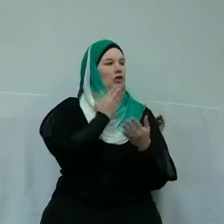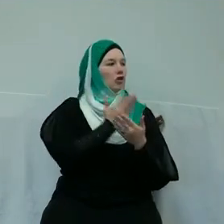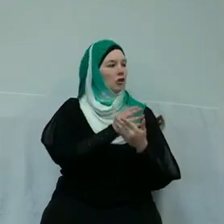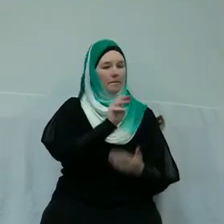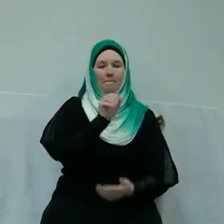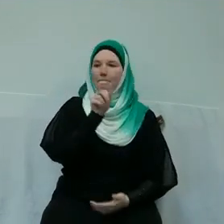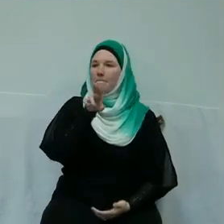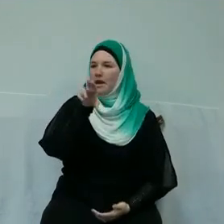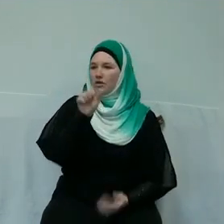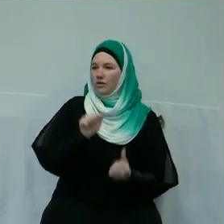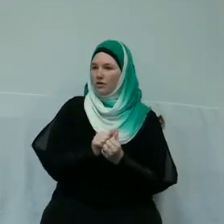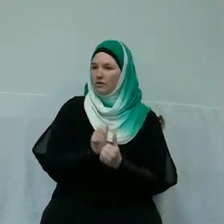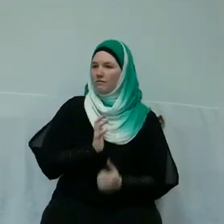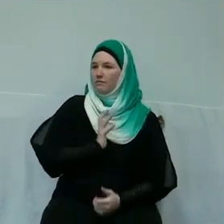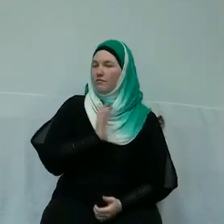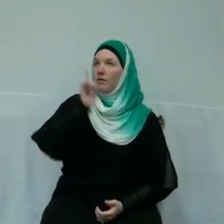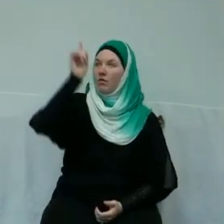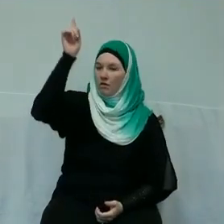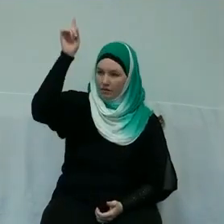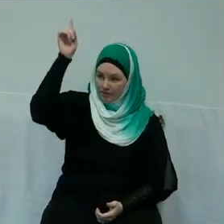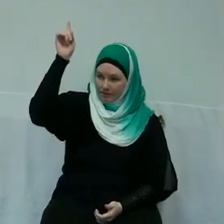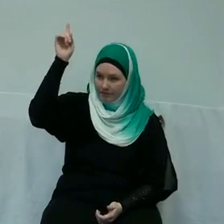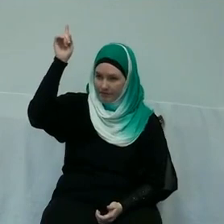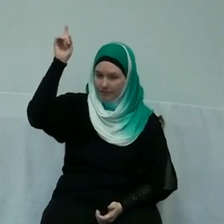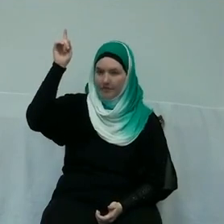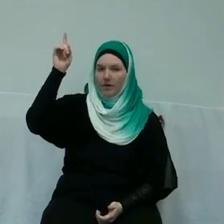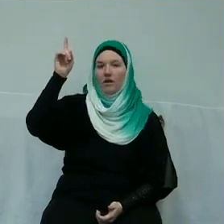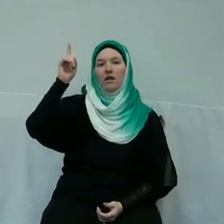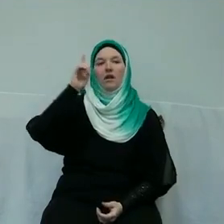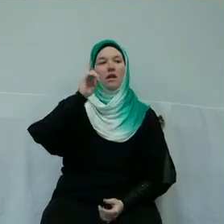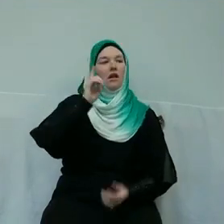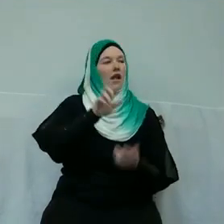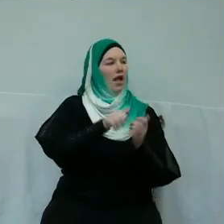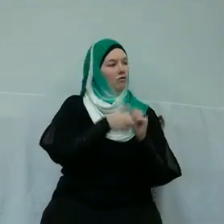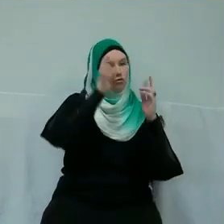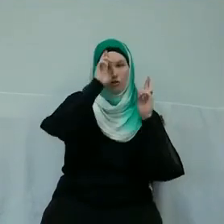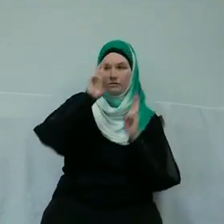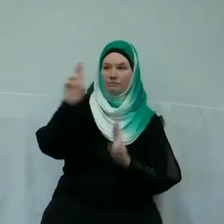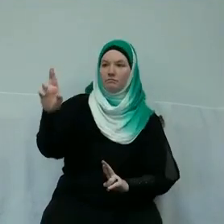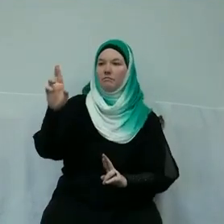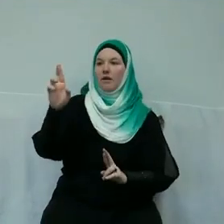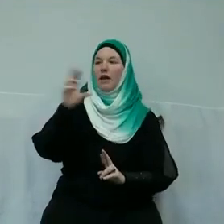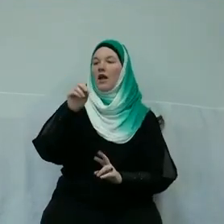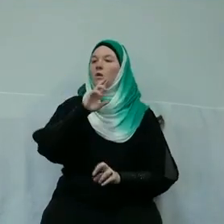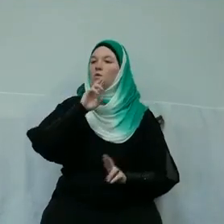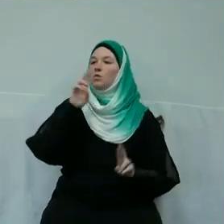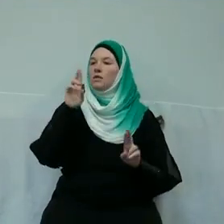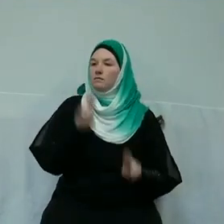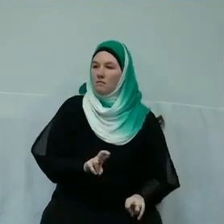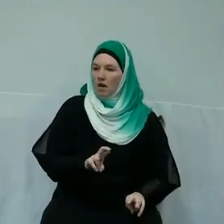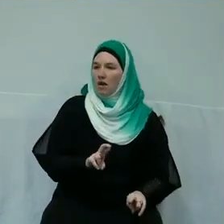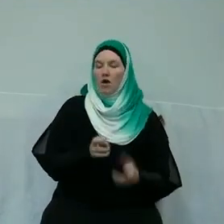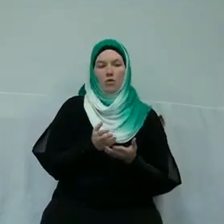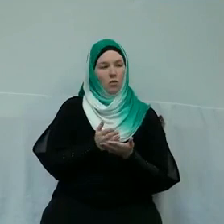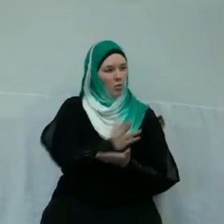manners with Allah subhanahu wa ta'ala in the form of respecting and responding to the system of rights